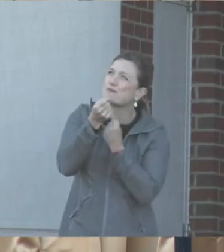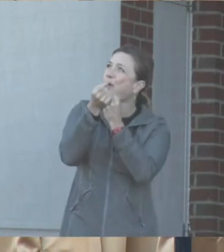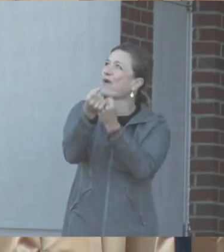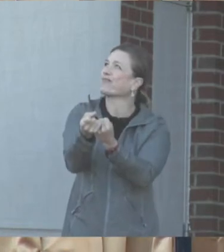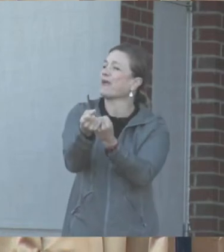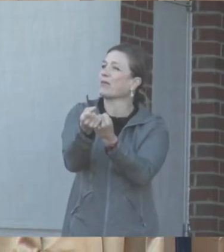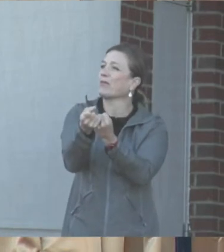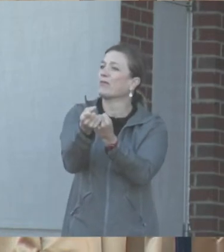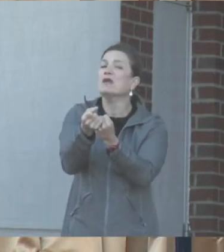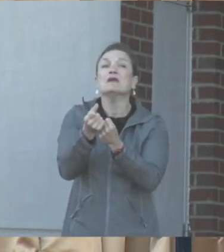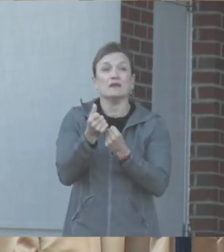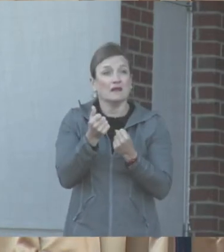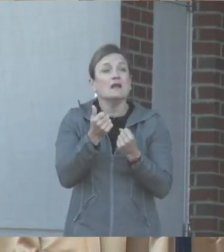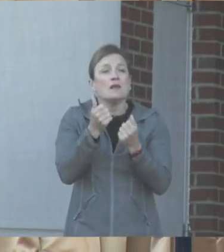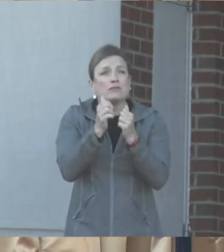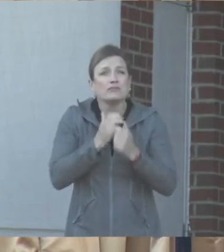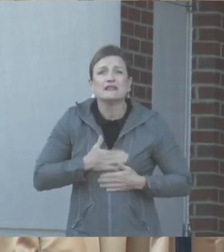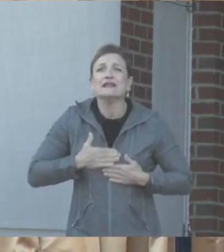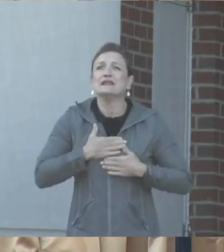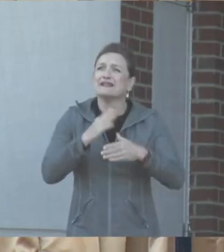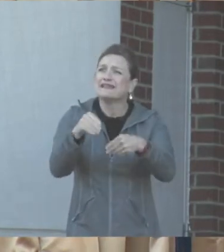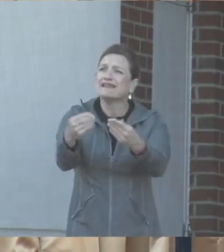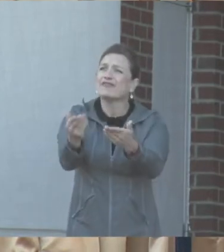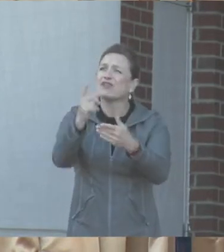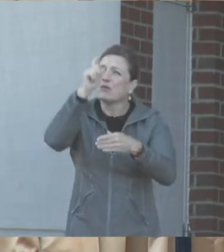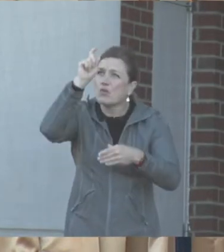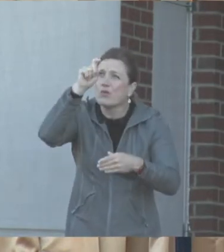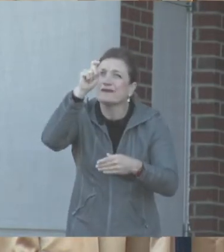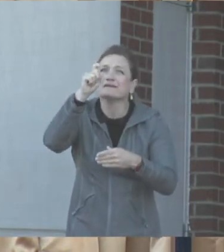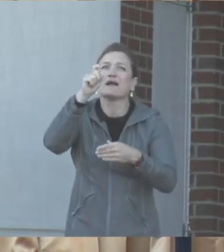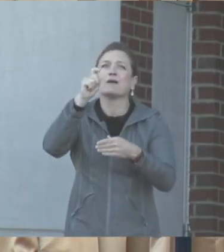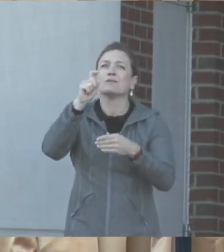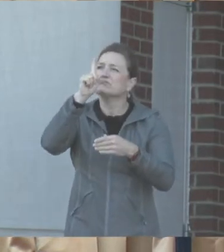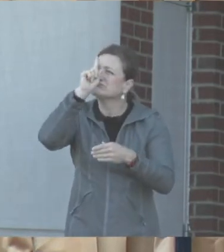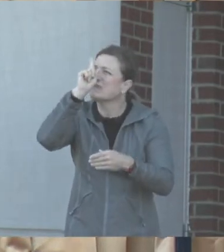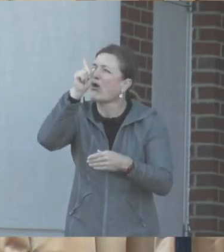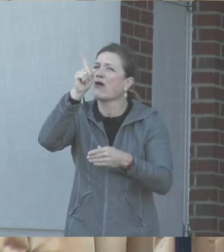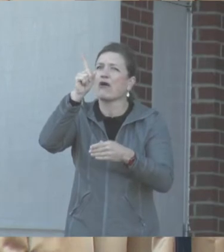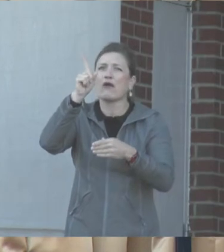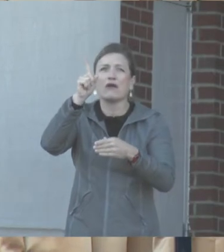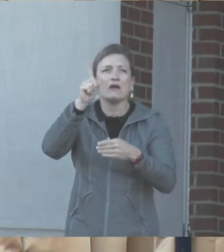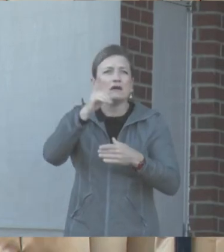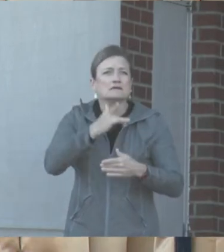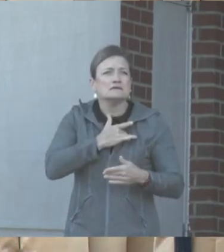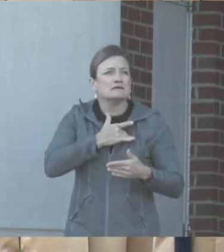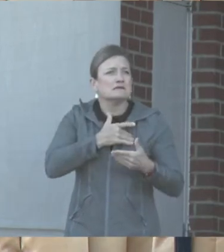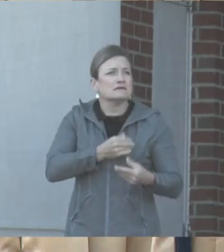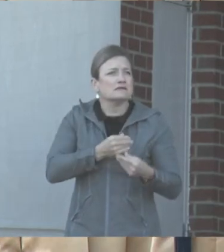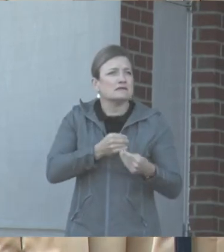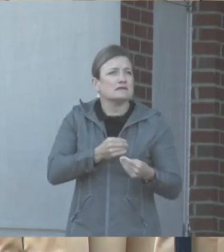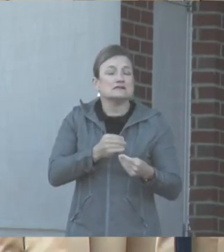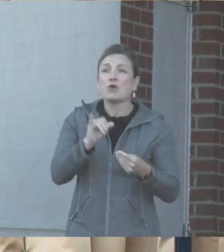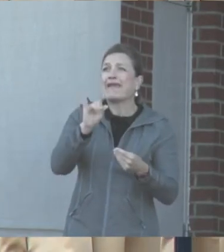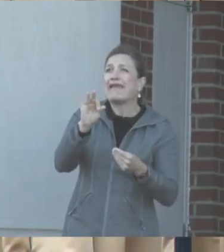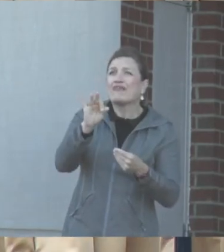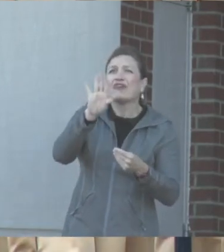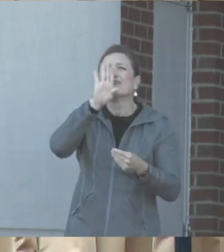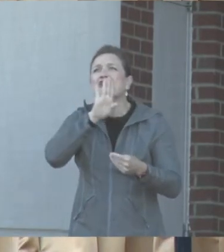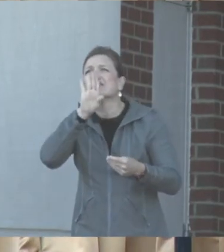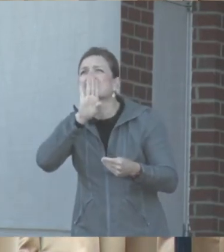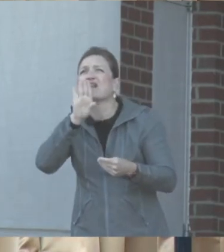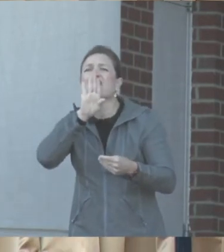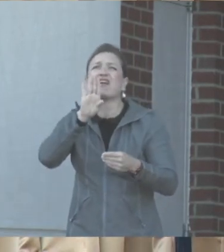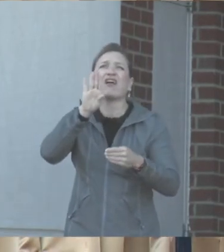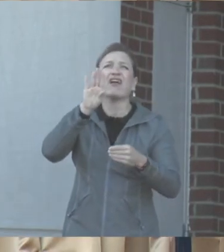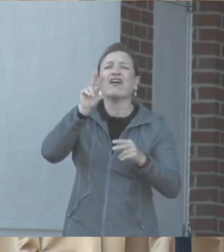of love, and of a sound mind. Dear God, we pray that they will not lose heart when things look dim, but they will